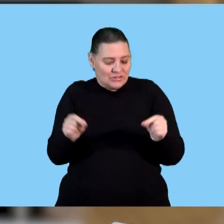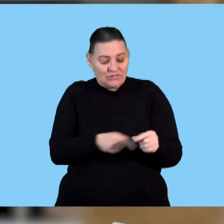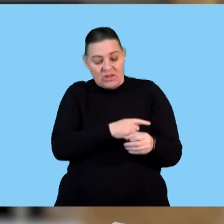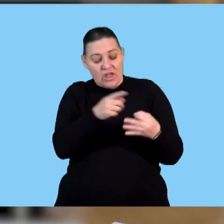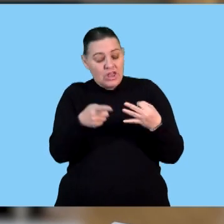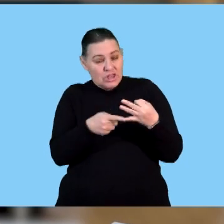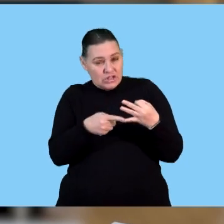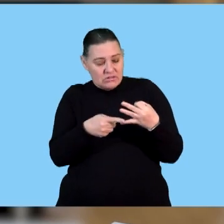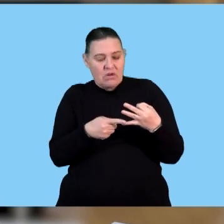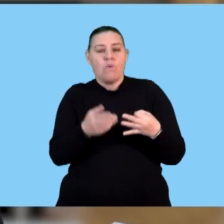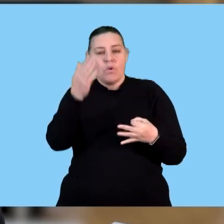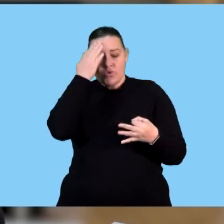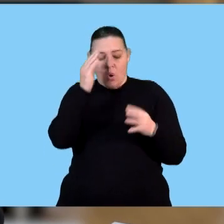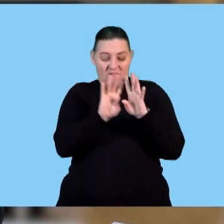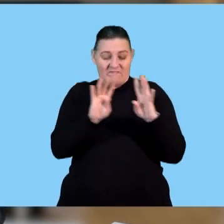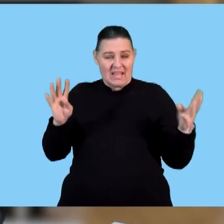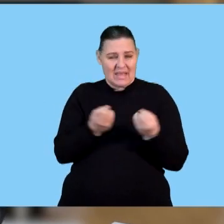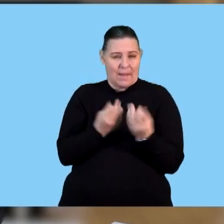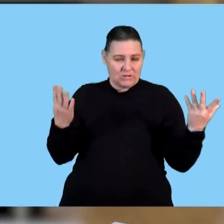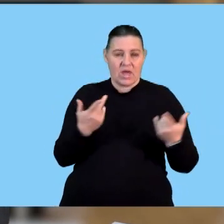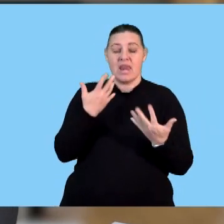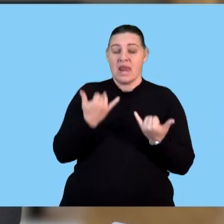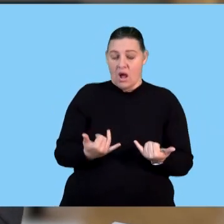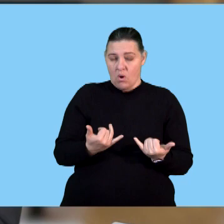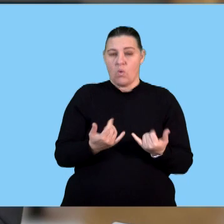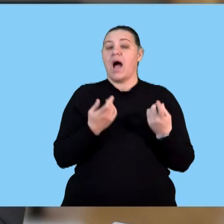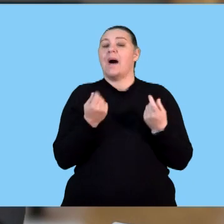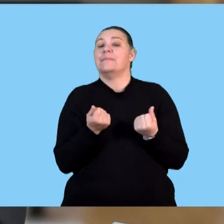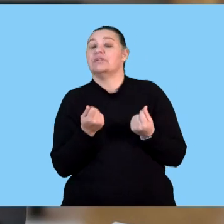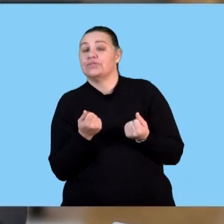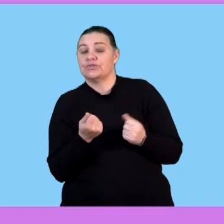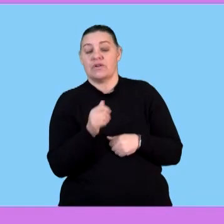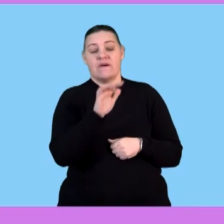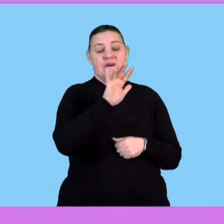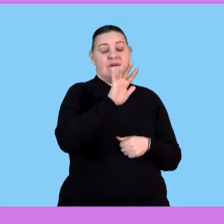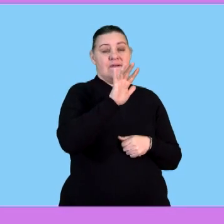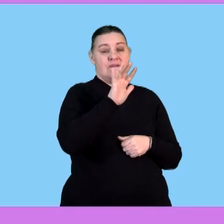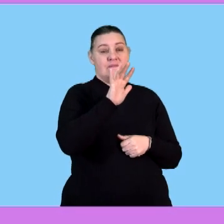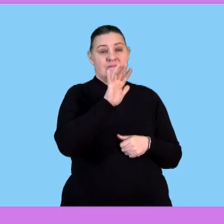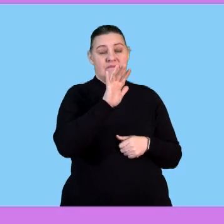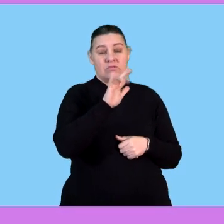know the amount of fencing I need. I've just got to work out the cost. So